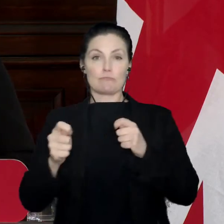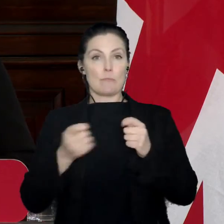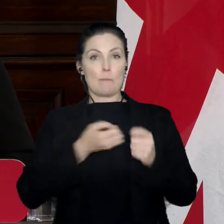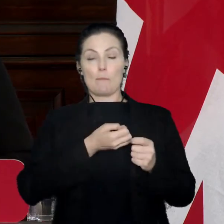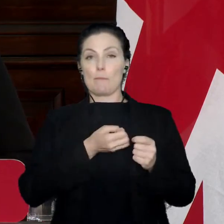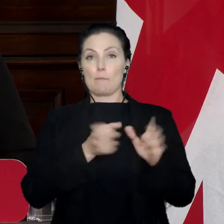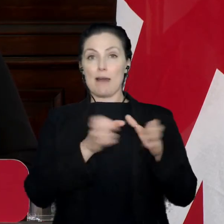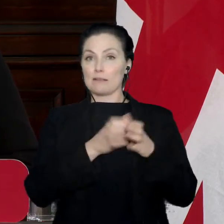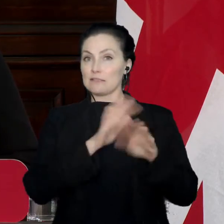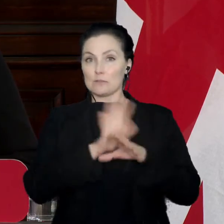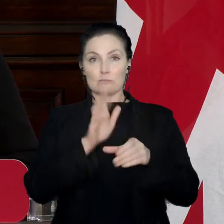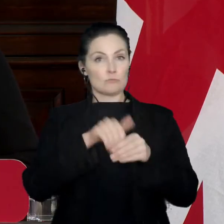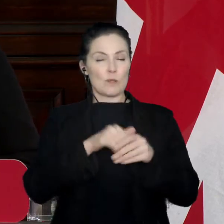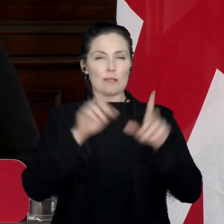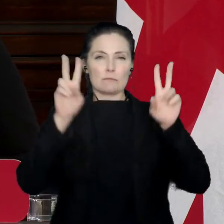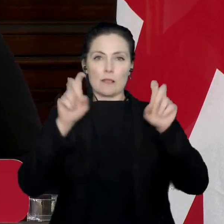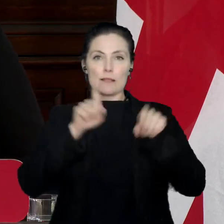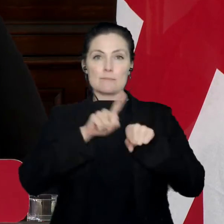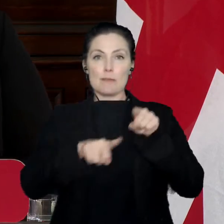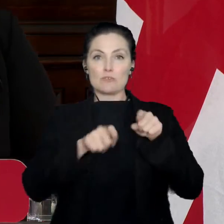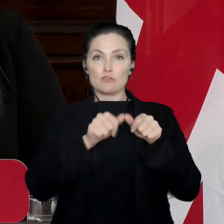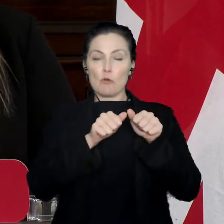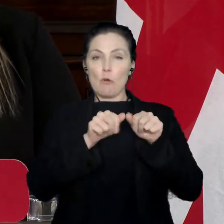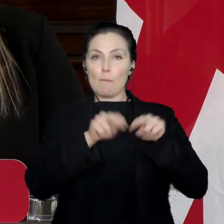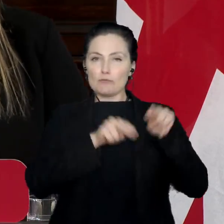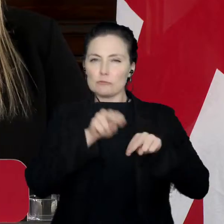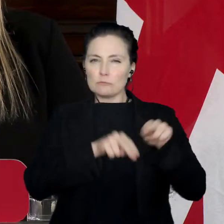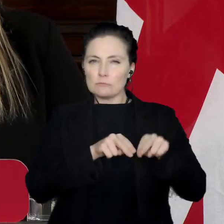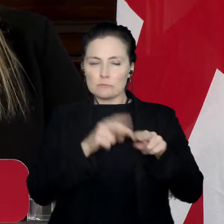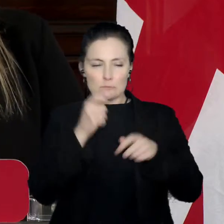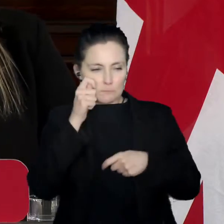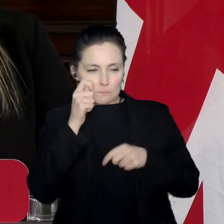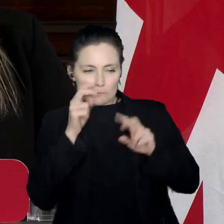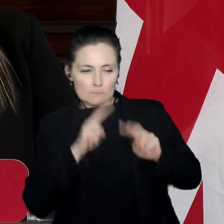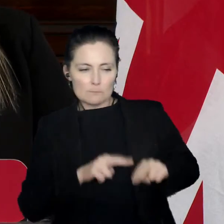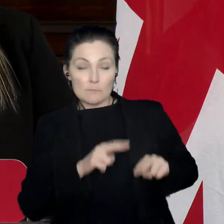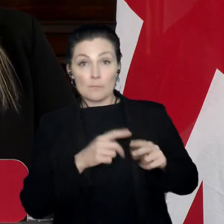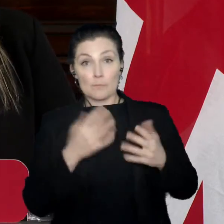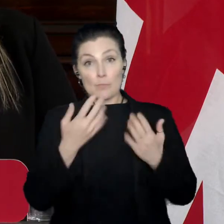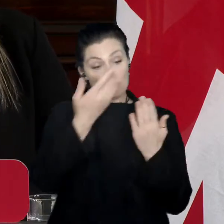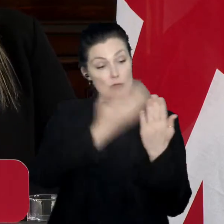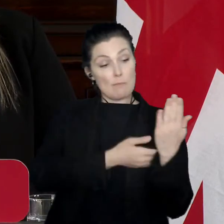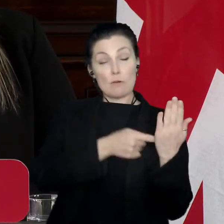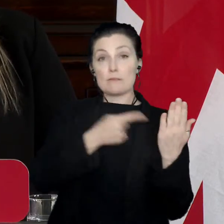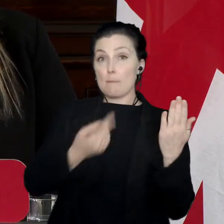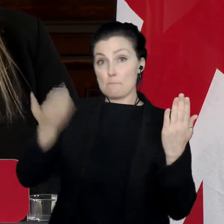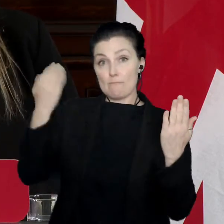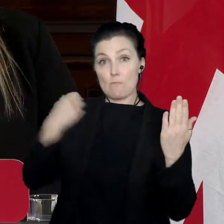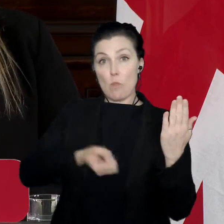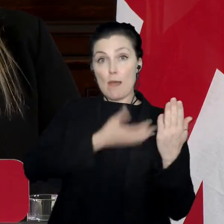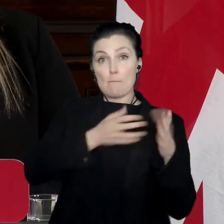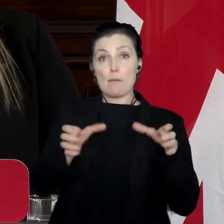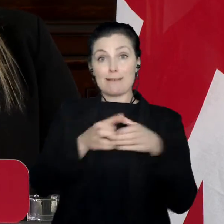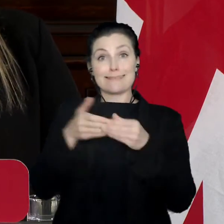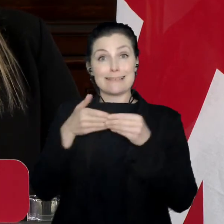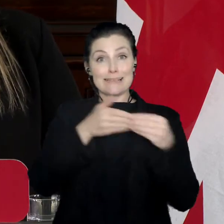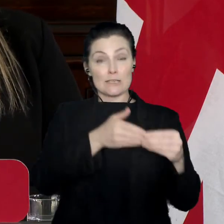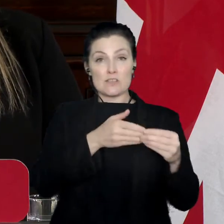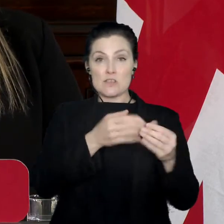report made it clear that there had been serious failings in the Labour Party leadership in